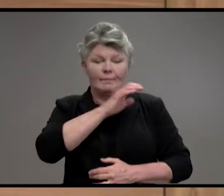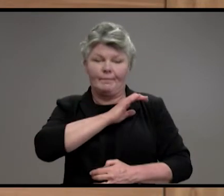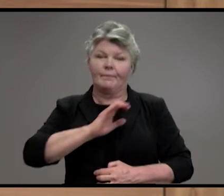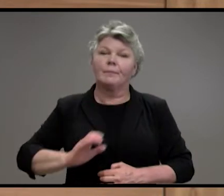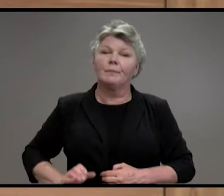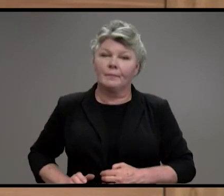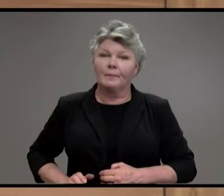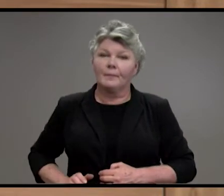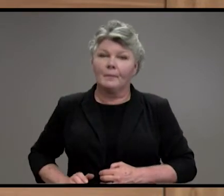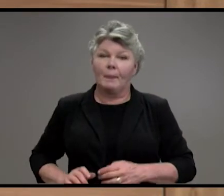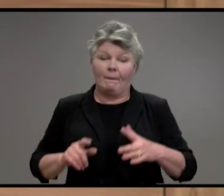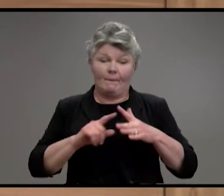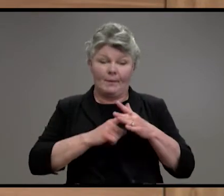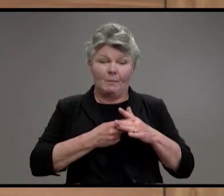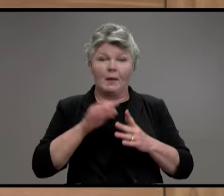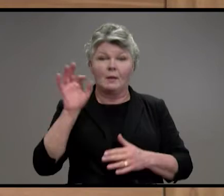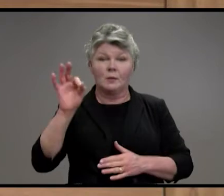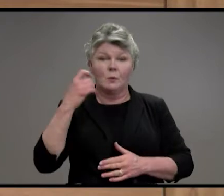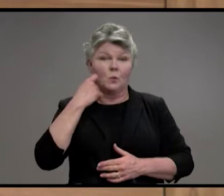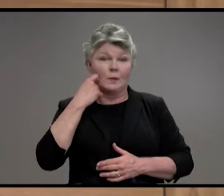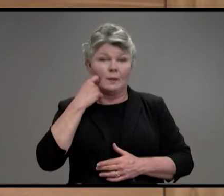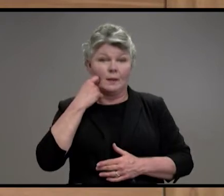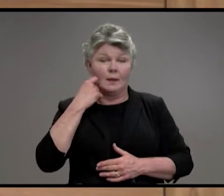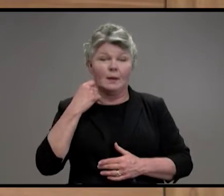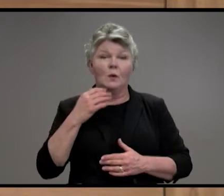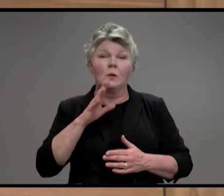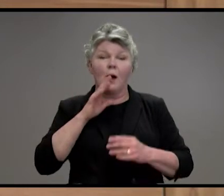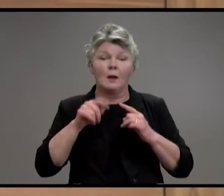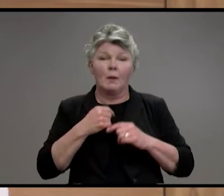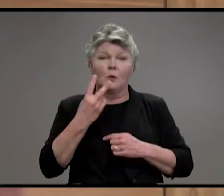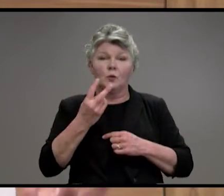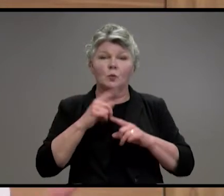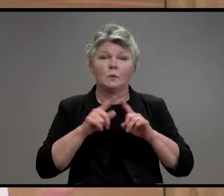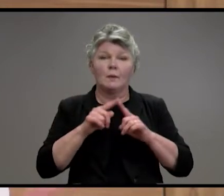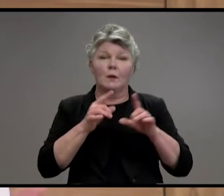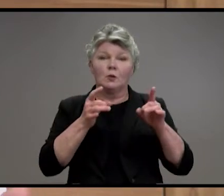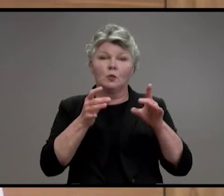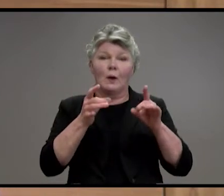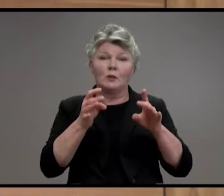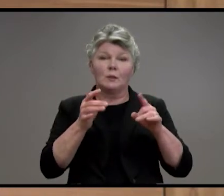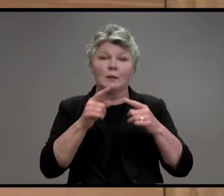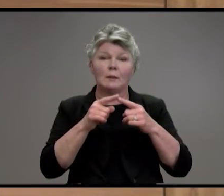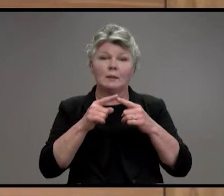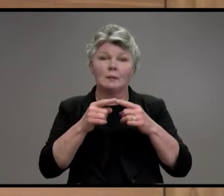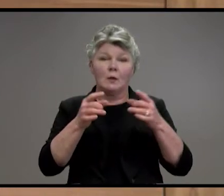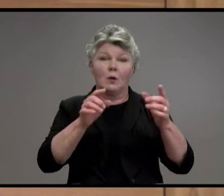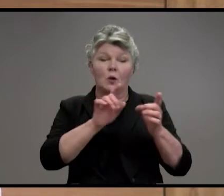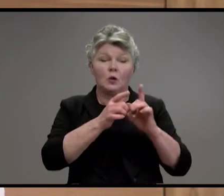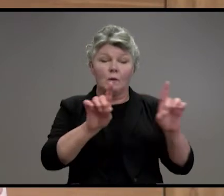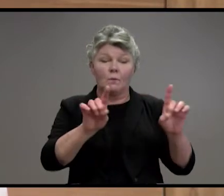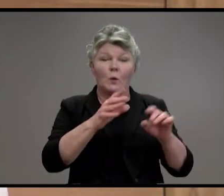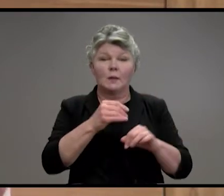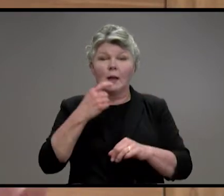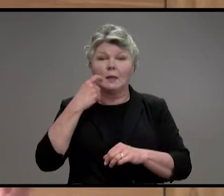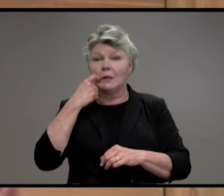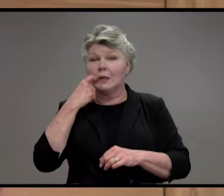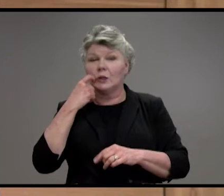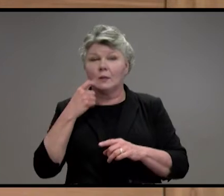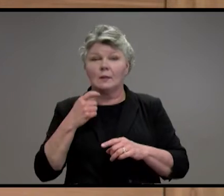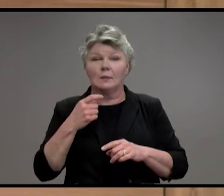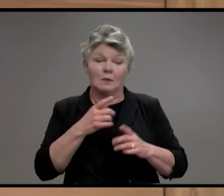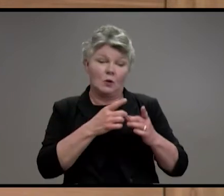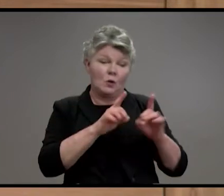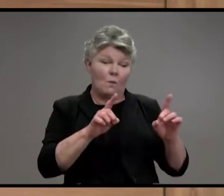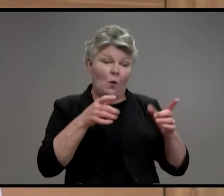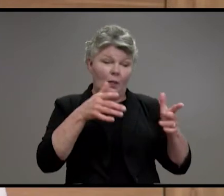At the beginning of the sermon, we mentioned two different tragedies, divorce and addiction. Divorce often leaves